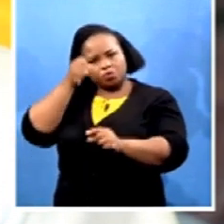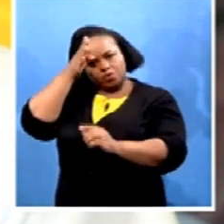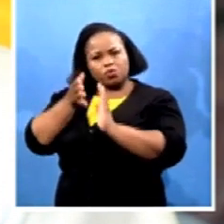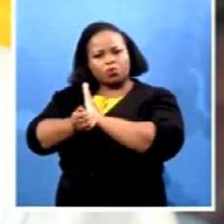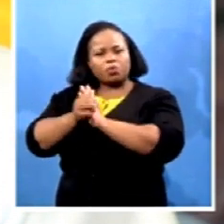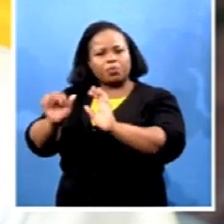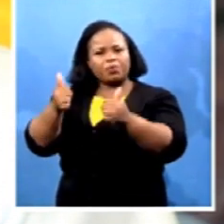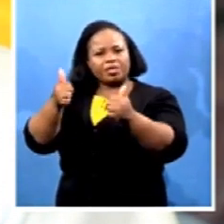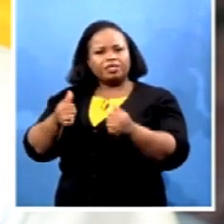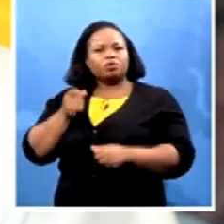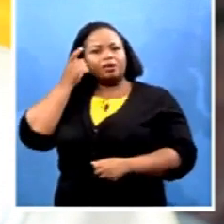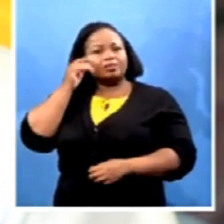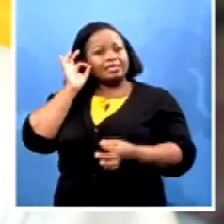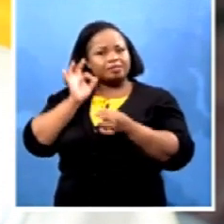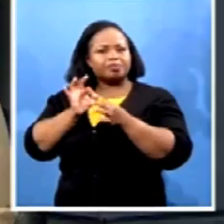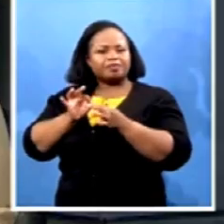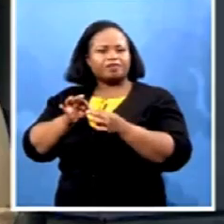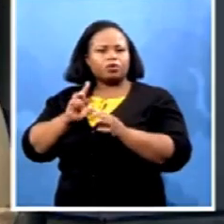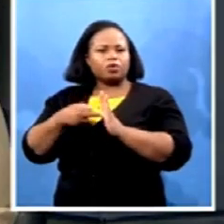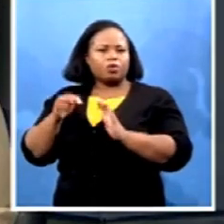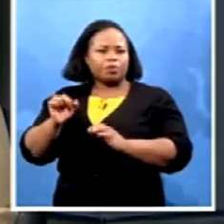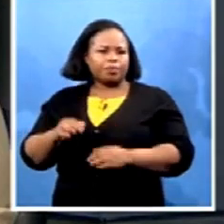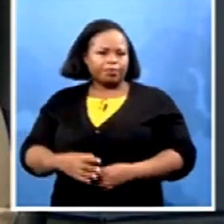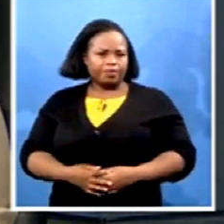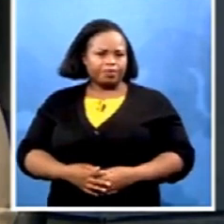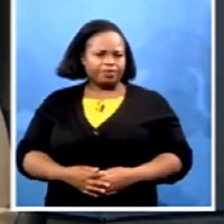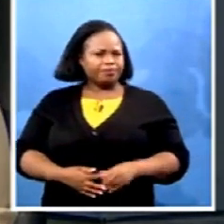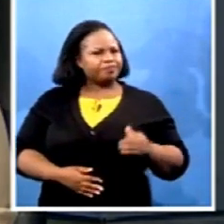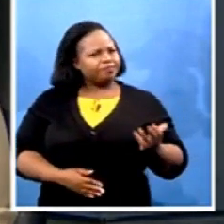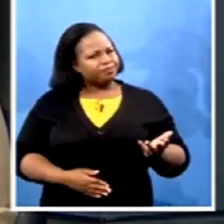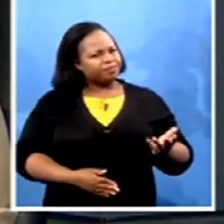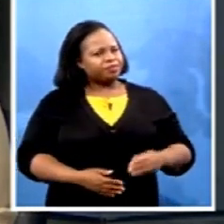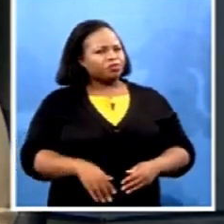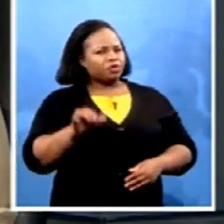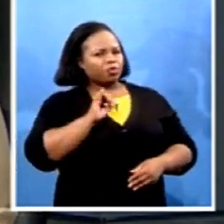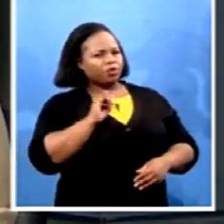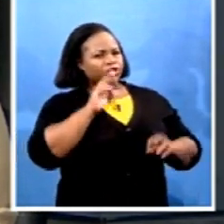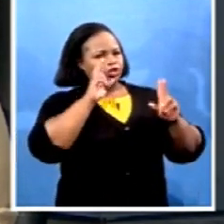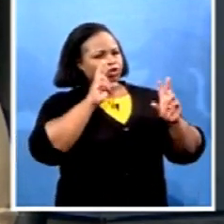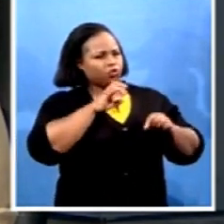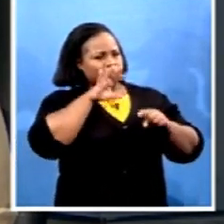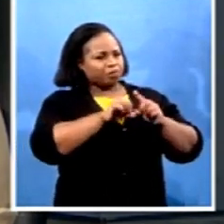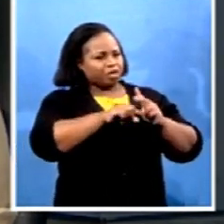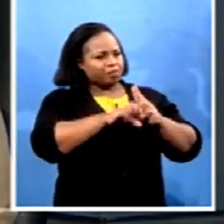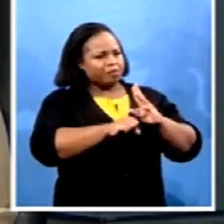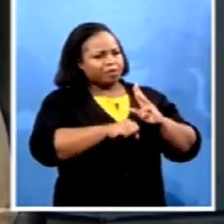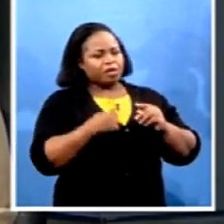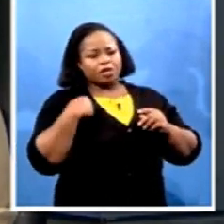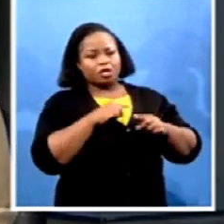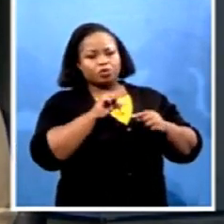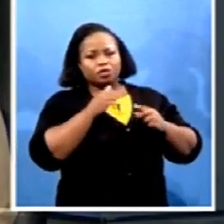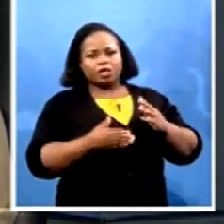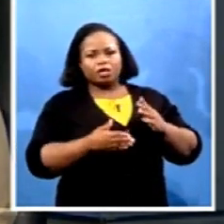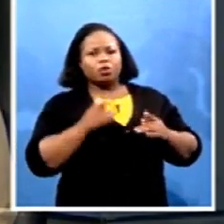required for the role itself. What were the specific issues that came up during the week when the health minister came through?